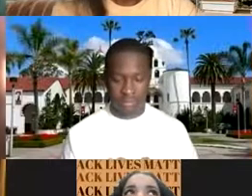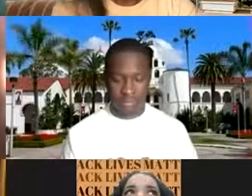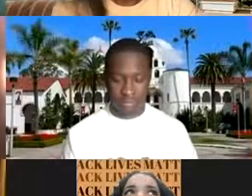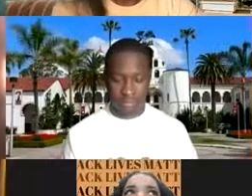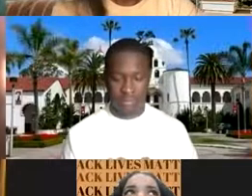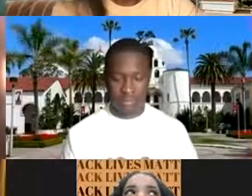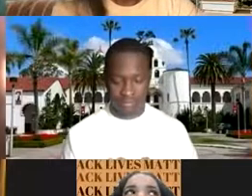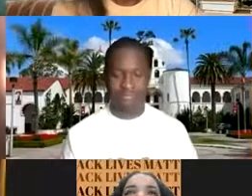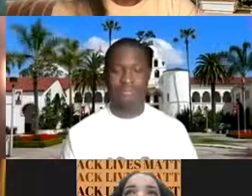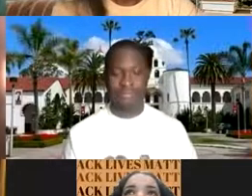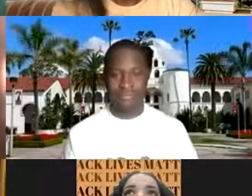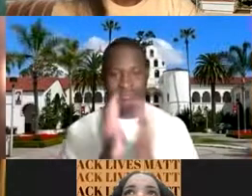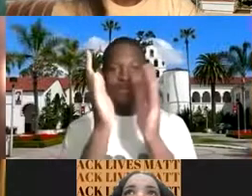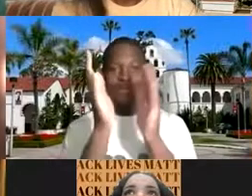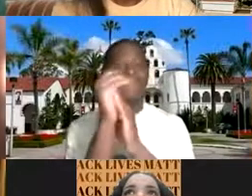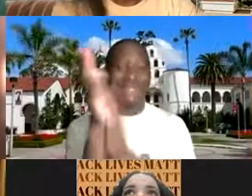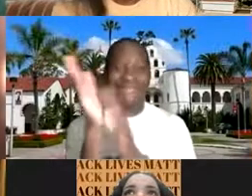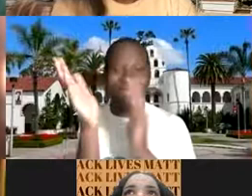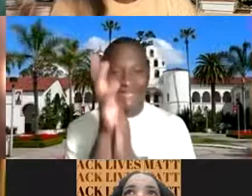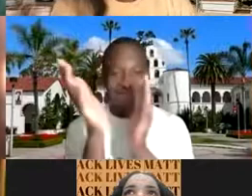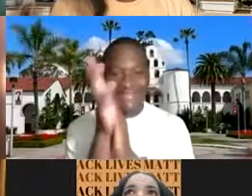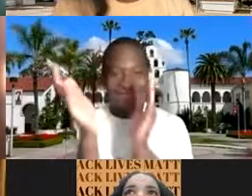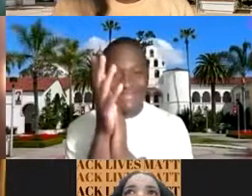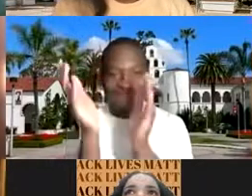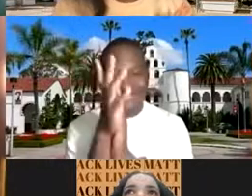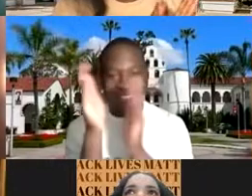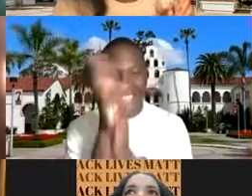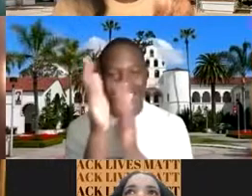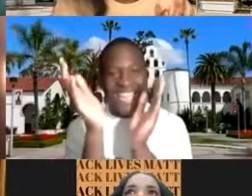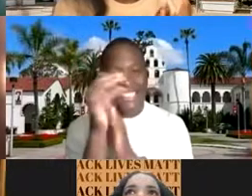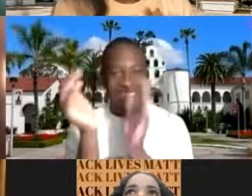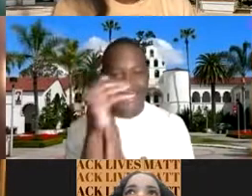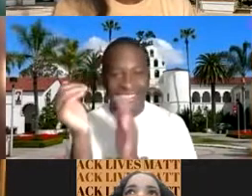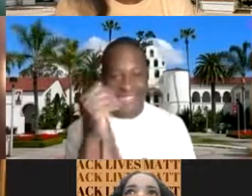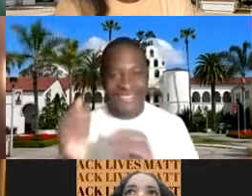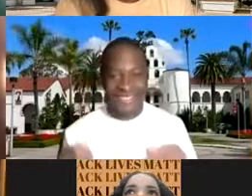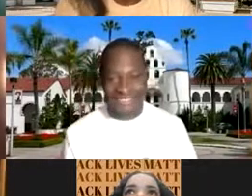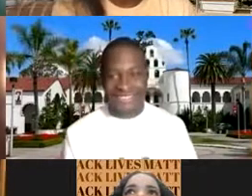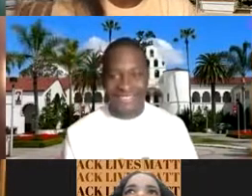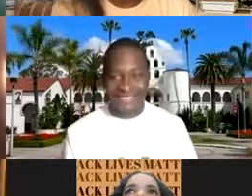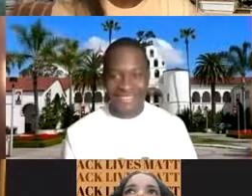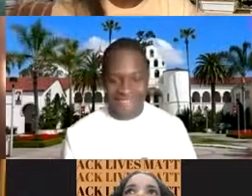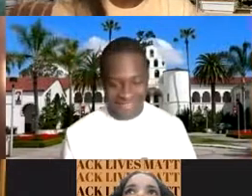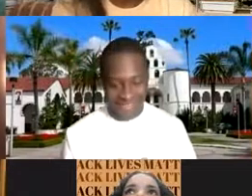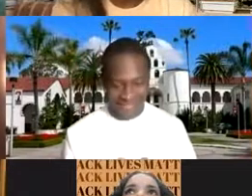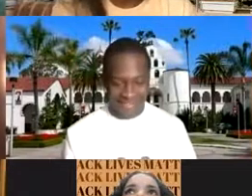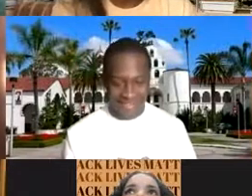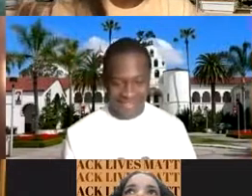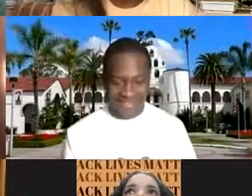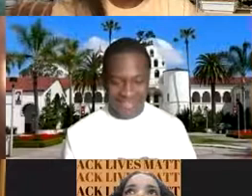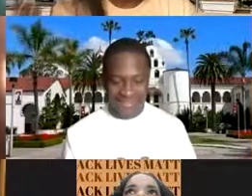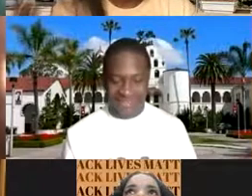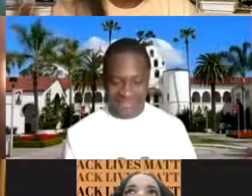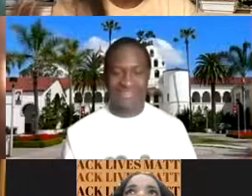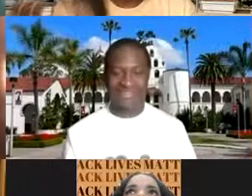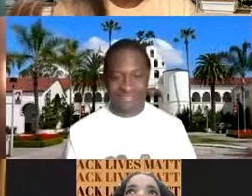Rotaract and I was one of 13 students to get in. I was the only freshman to get in. So HGS helped me to do that, because I wouldn't have had the power